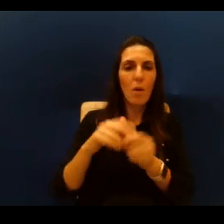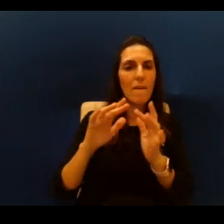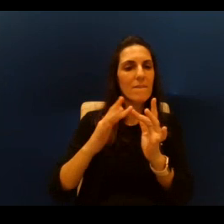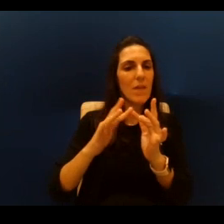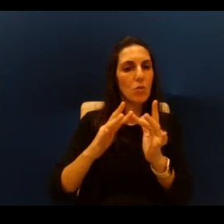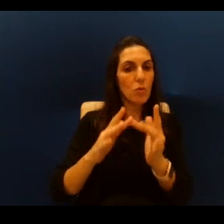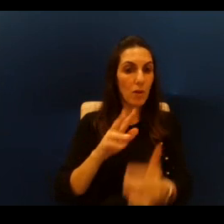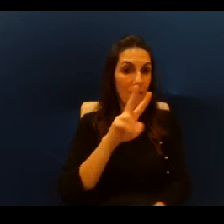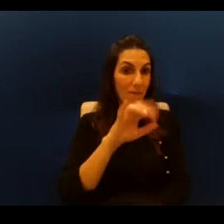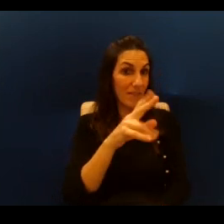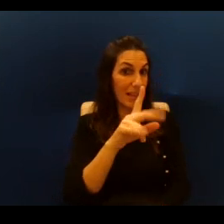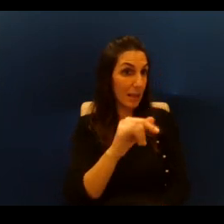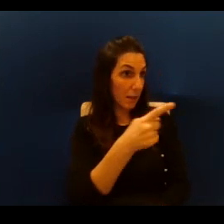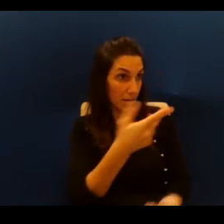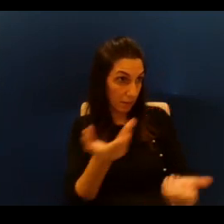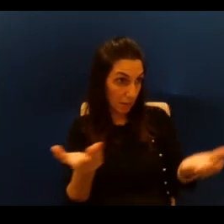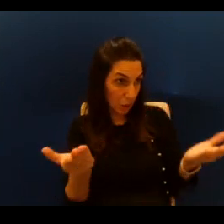do we have them online?